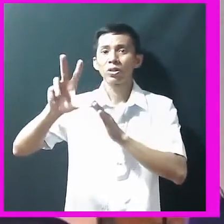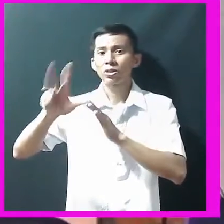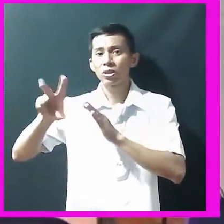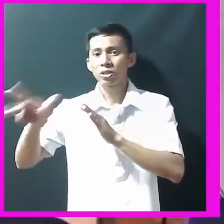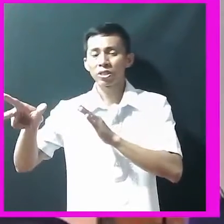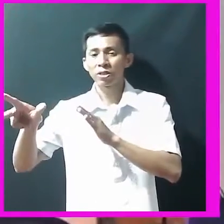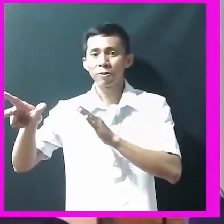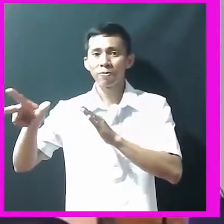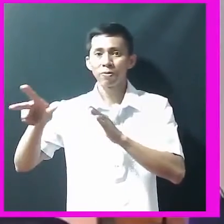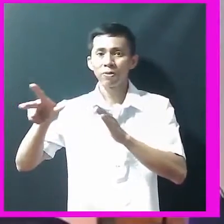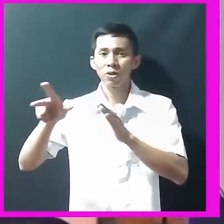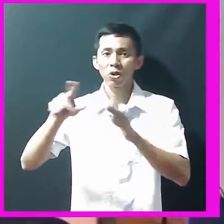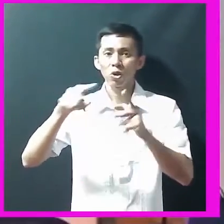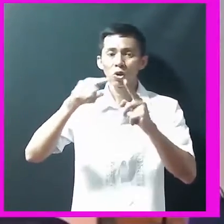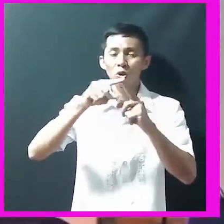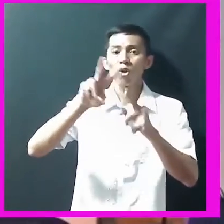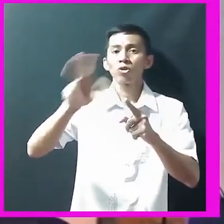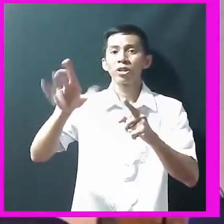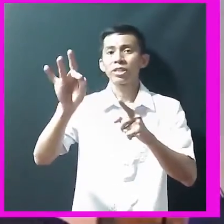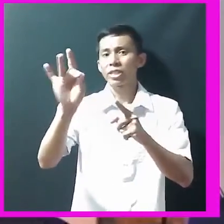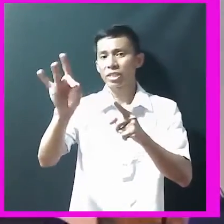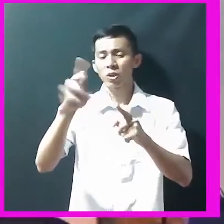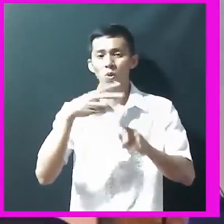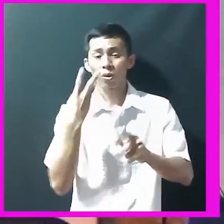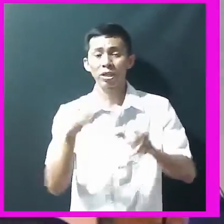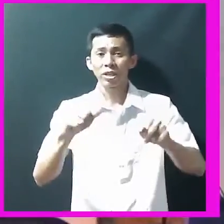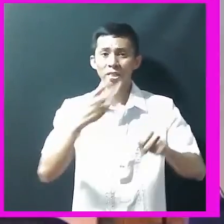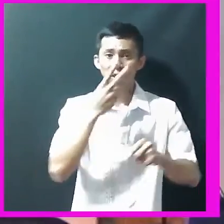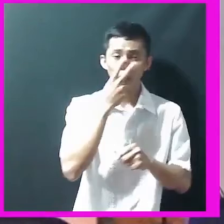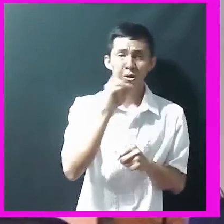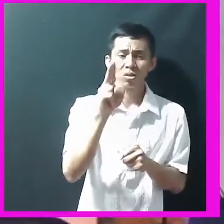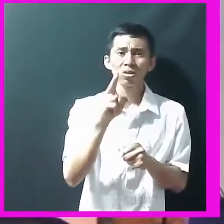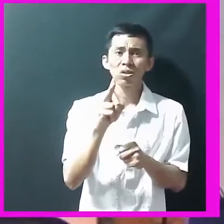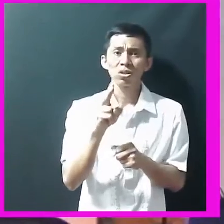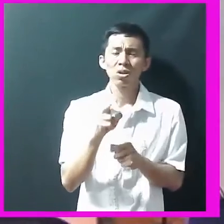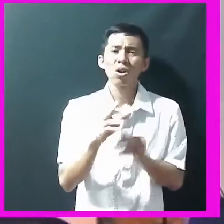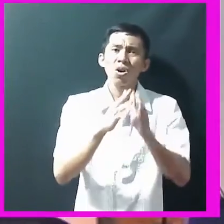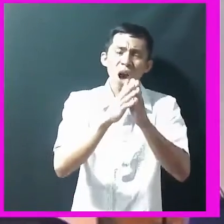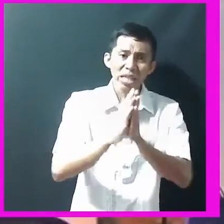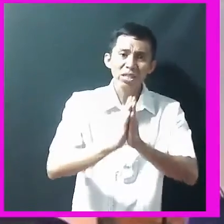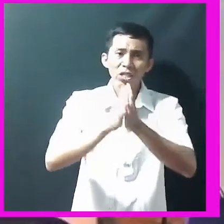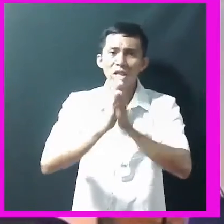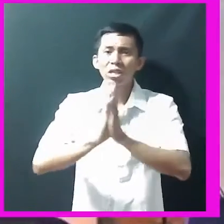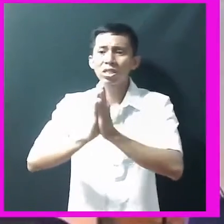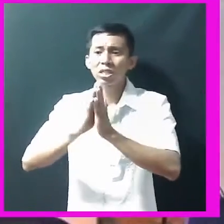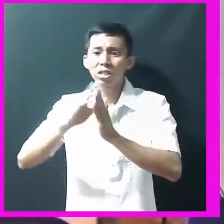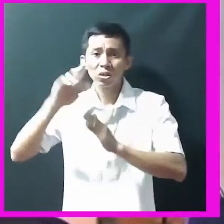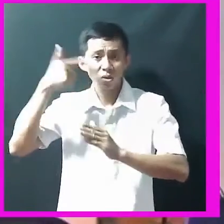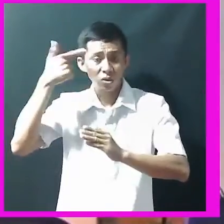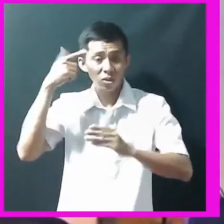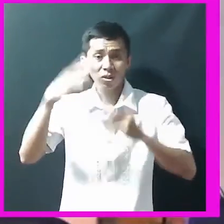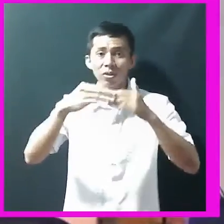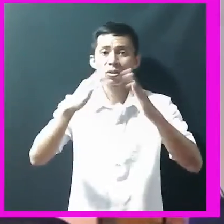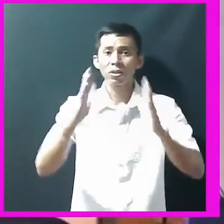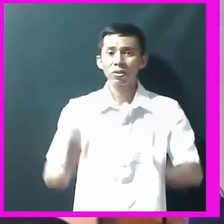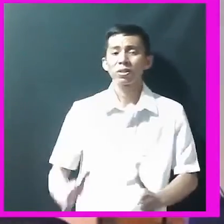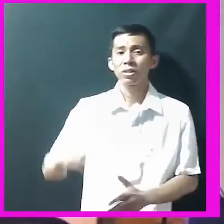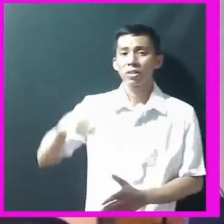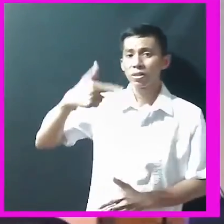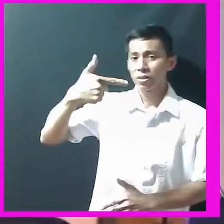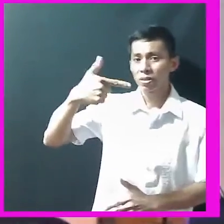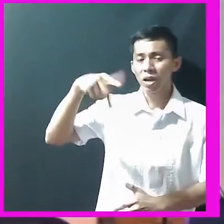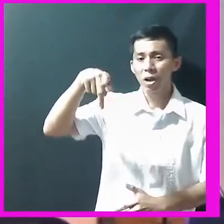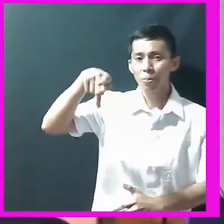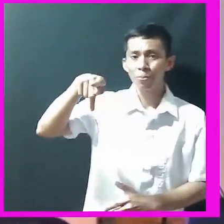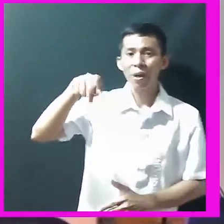to verses number 38, we can see the askings of Pilate and the answer of Jesus Christ. But